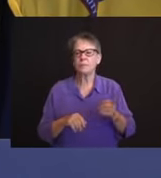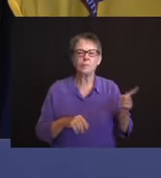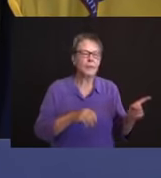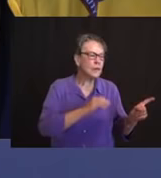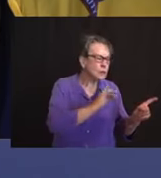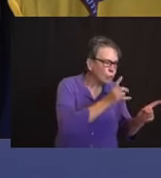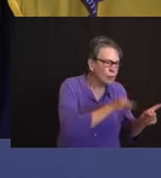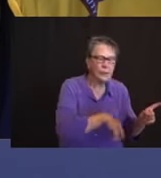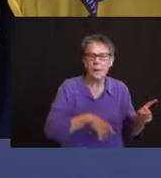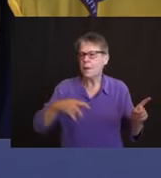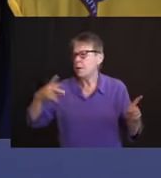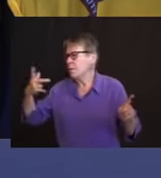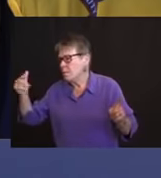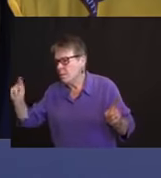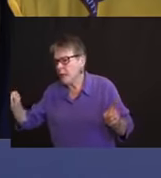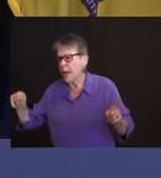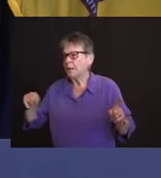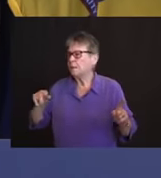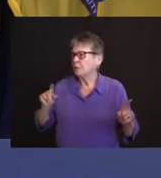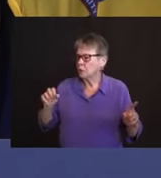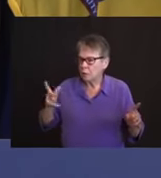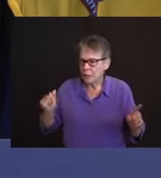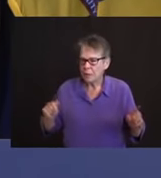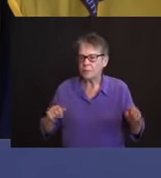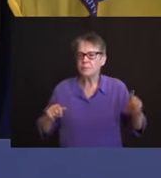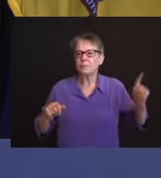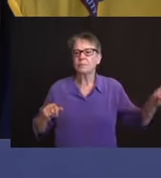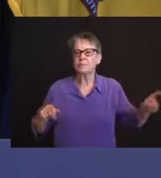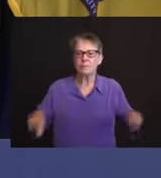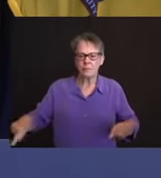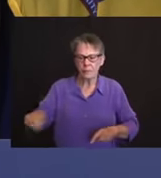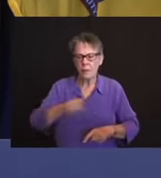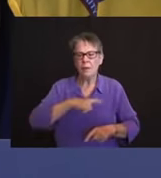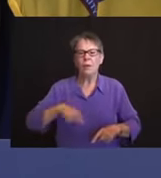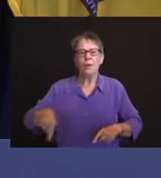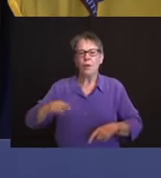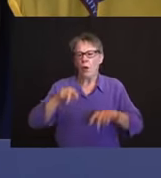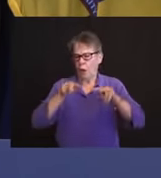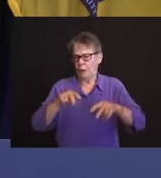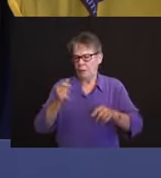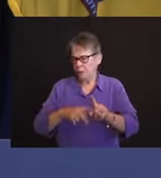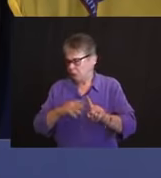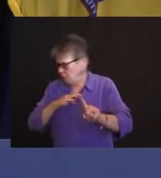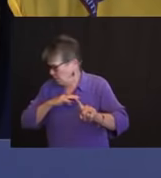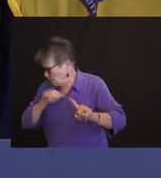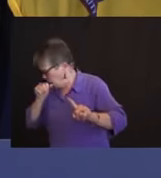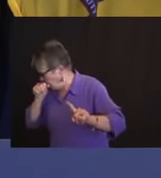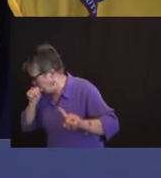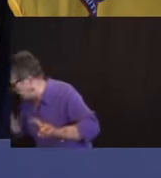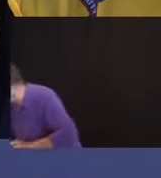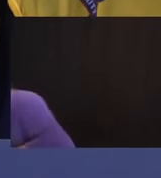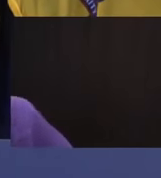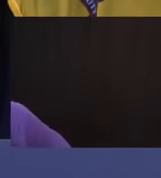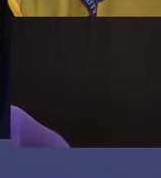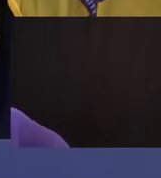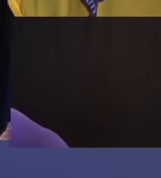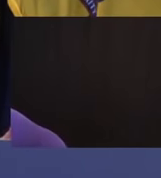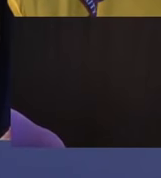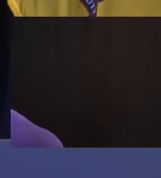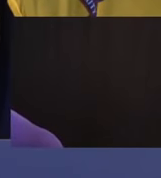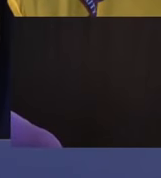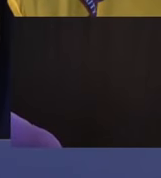the casinos is not just the good data, but assuming we felt the data was good enough, we were able to responsibly get